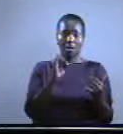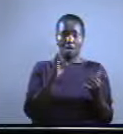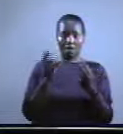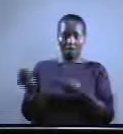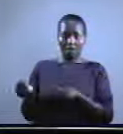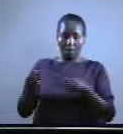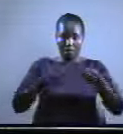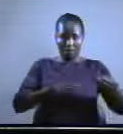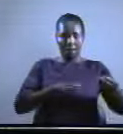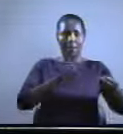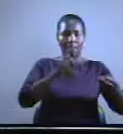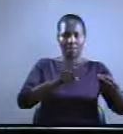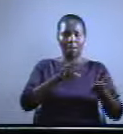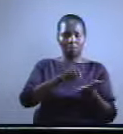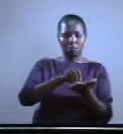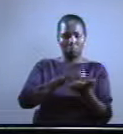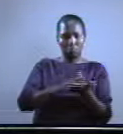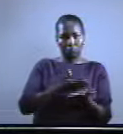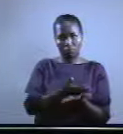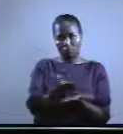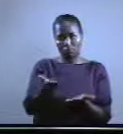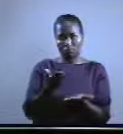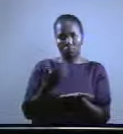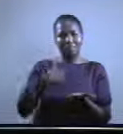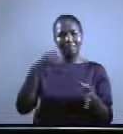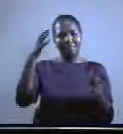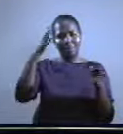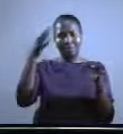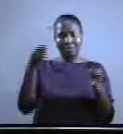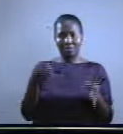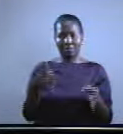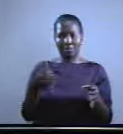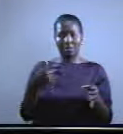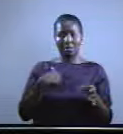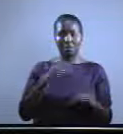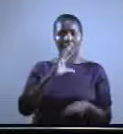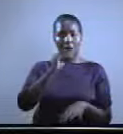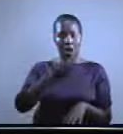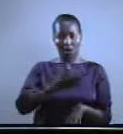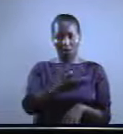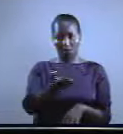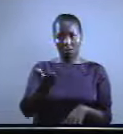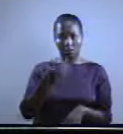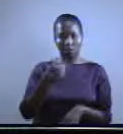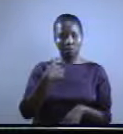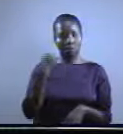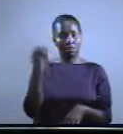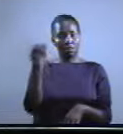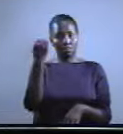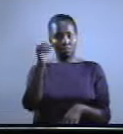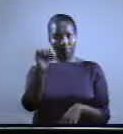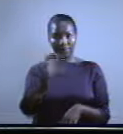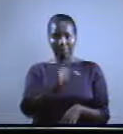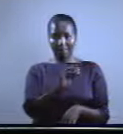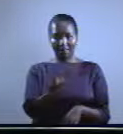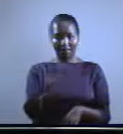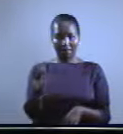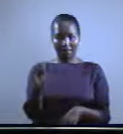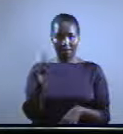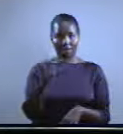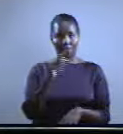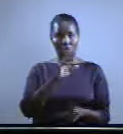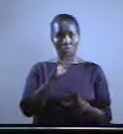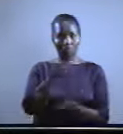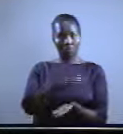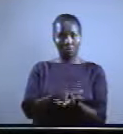motion has to be put to the House for a decision. I now put the motions. Are there any objections to the adoption of the